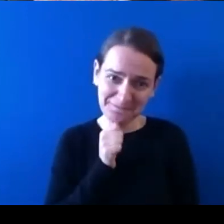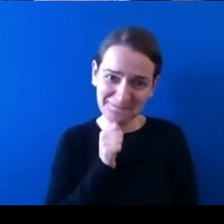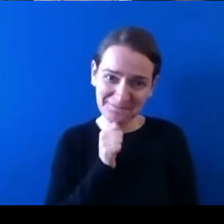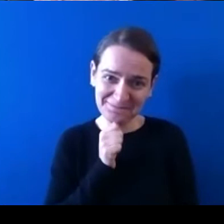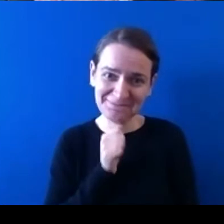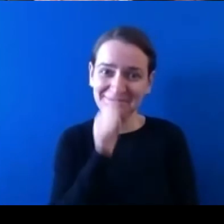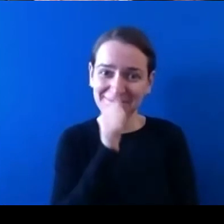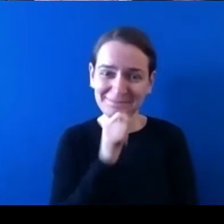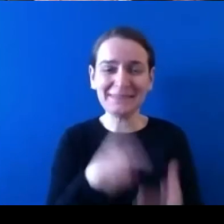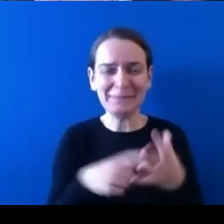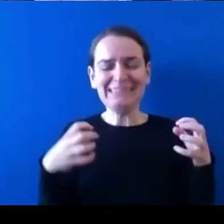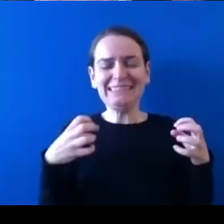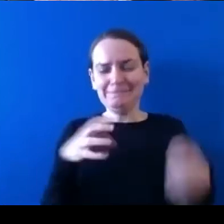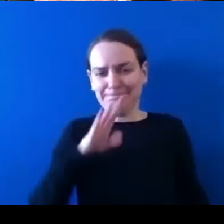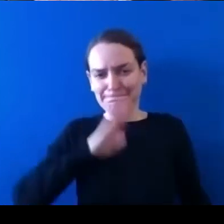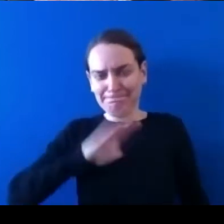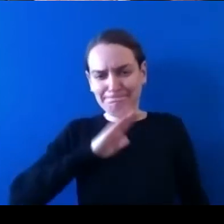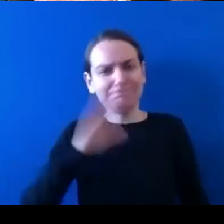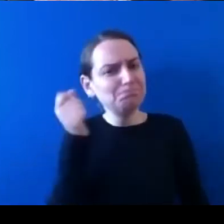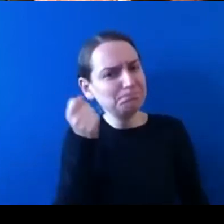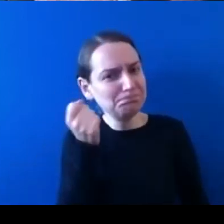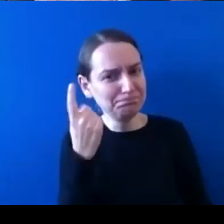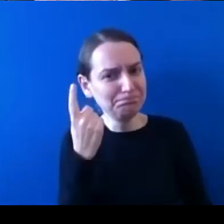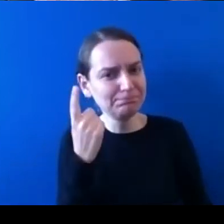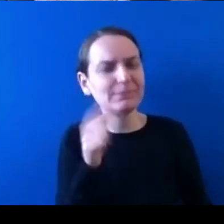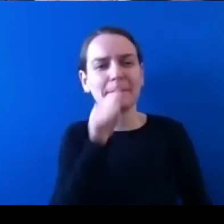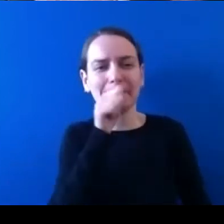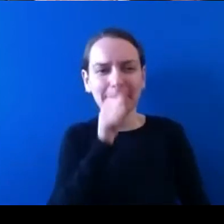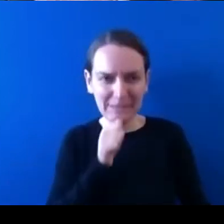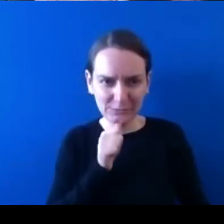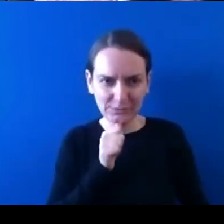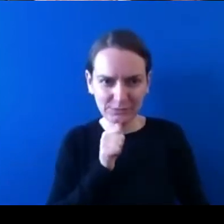Don't assume the issue has been taken care of. Always follow up.